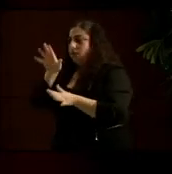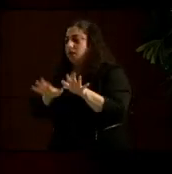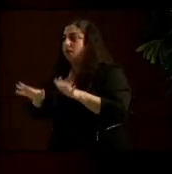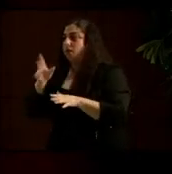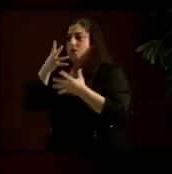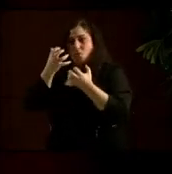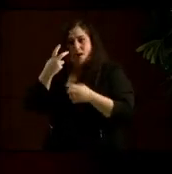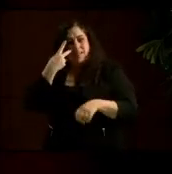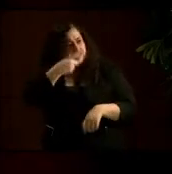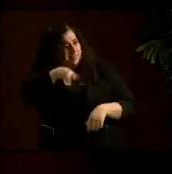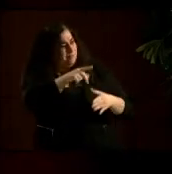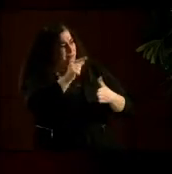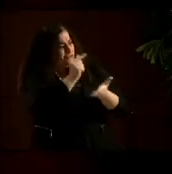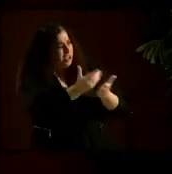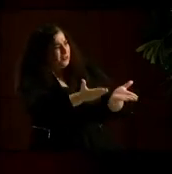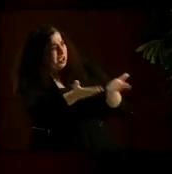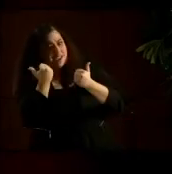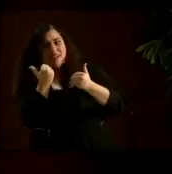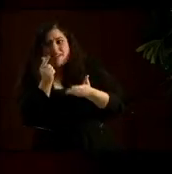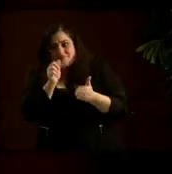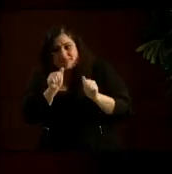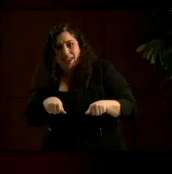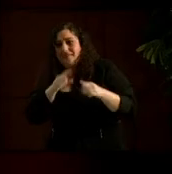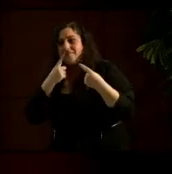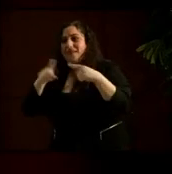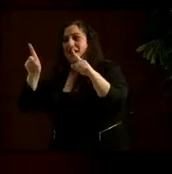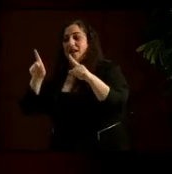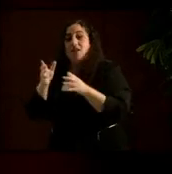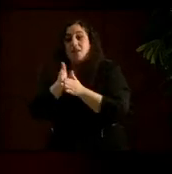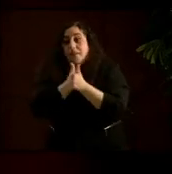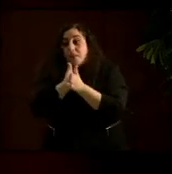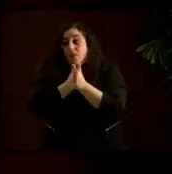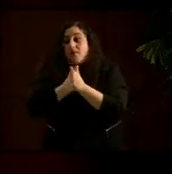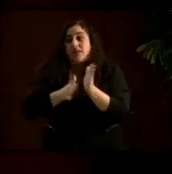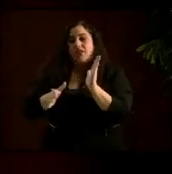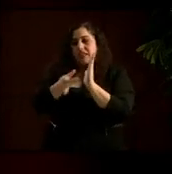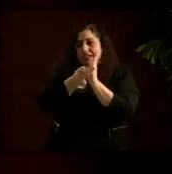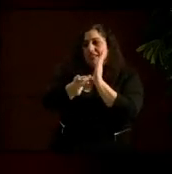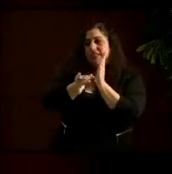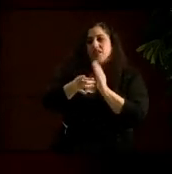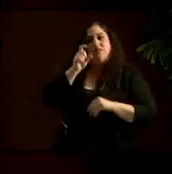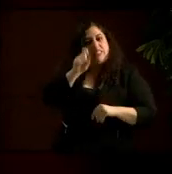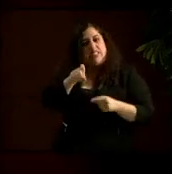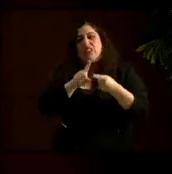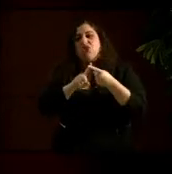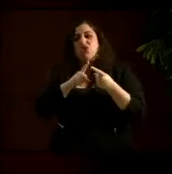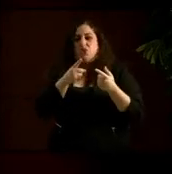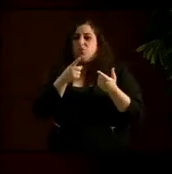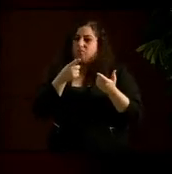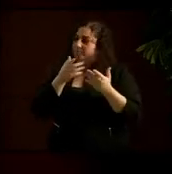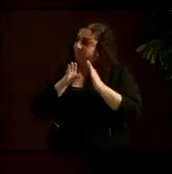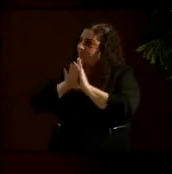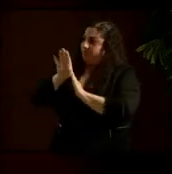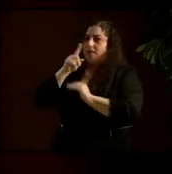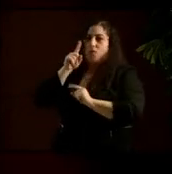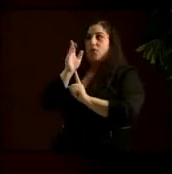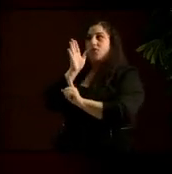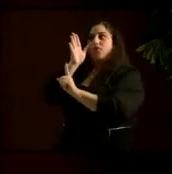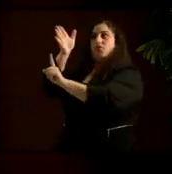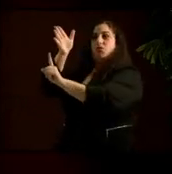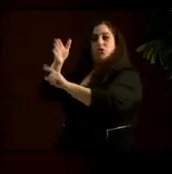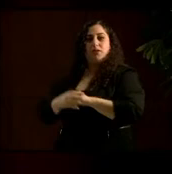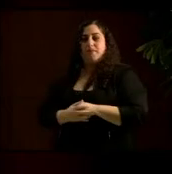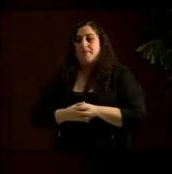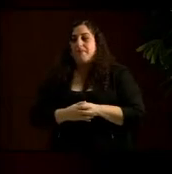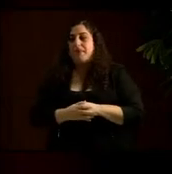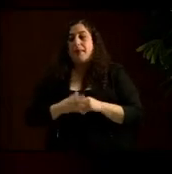will need to compete today and in the future. And we accomplish all that when we break down barriers, when we connect with one